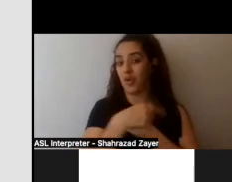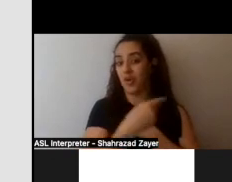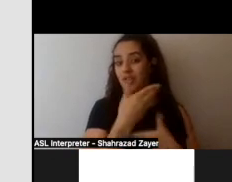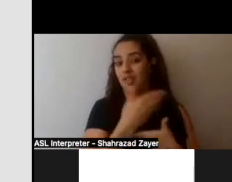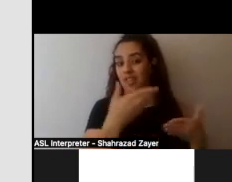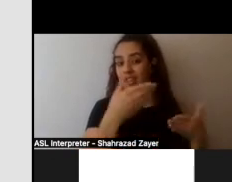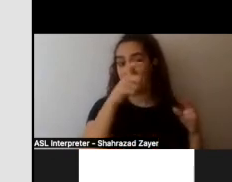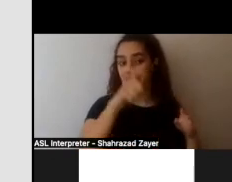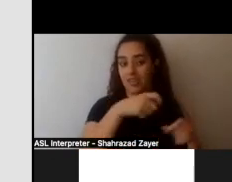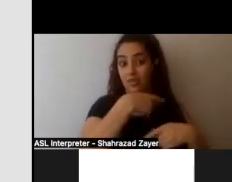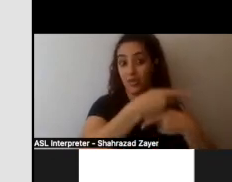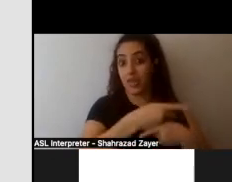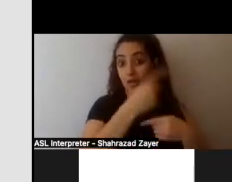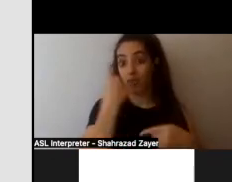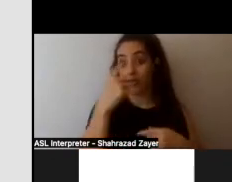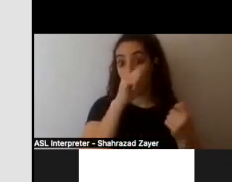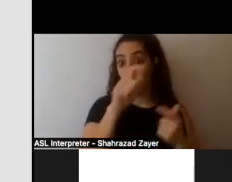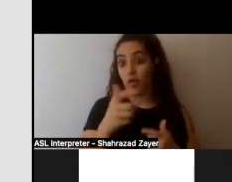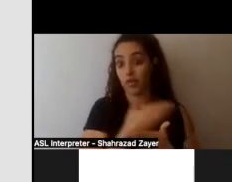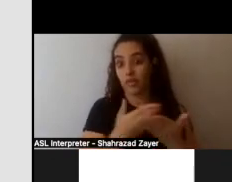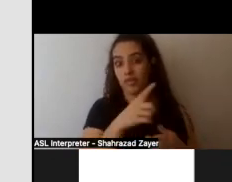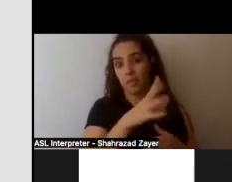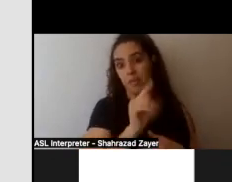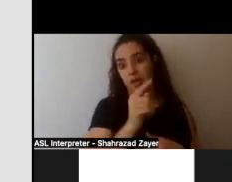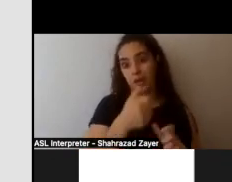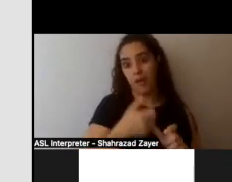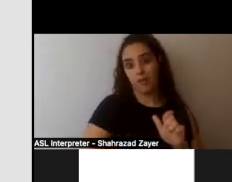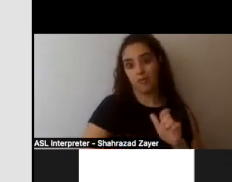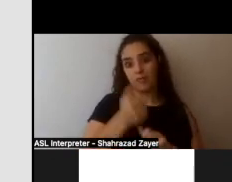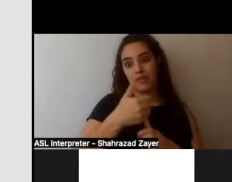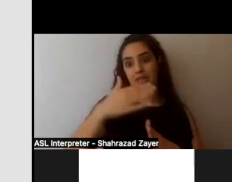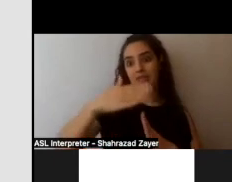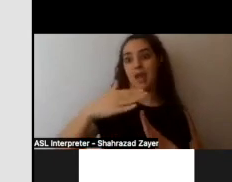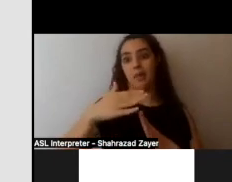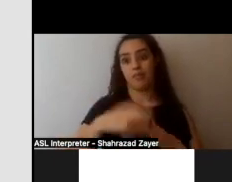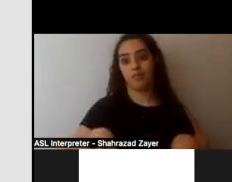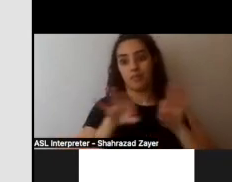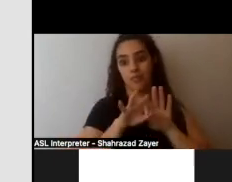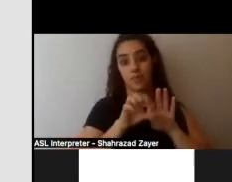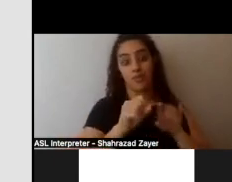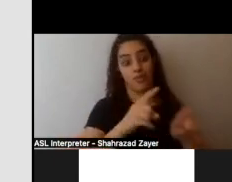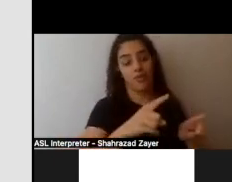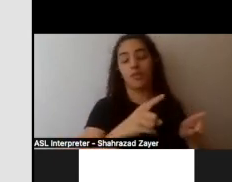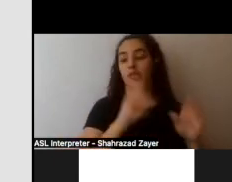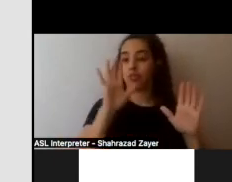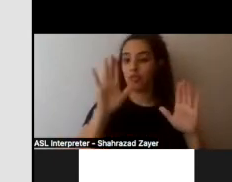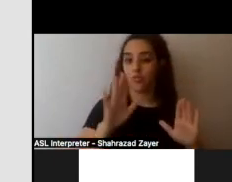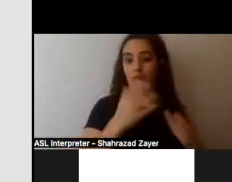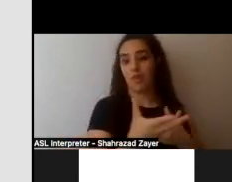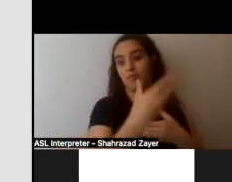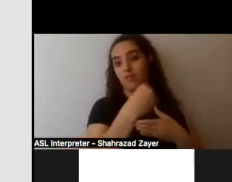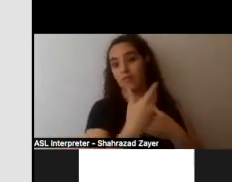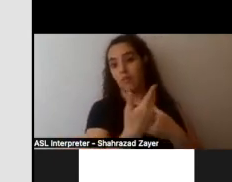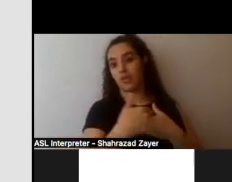they are the biggest game in town. So it's great that they are considering that and that they participated so fully and well with the work we